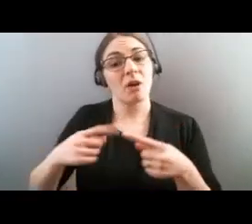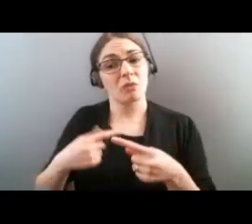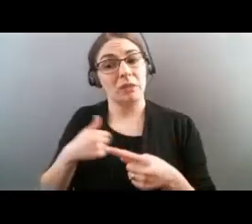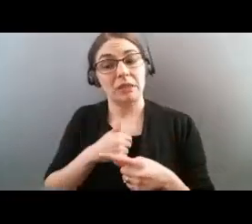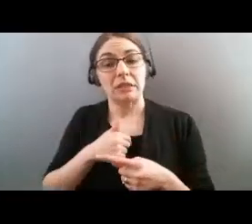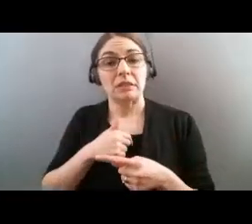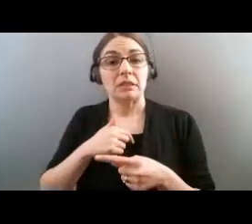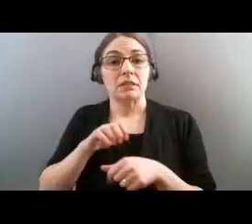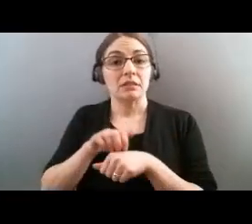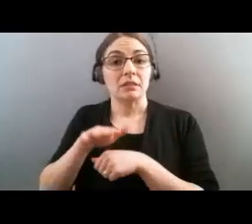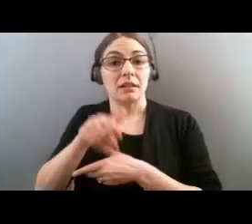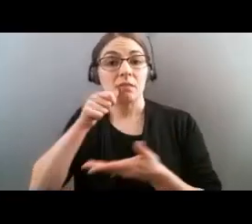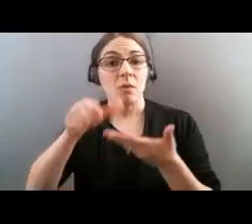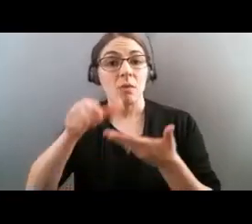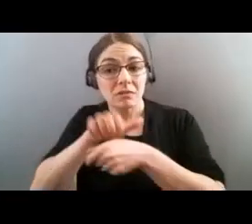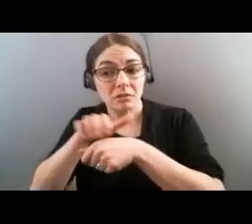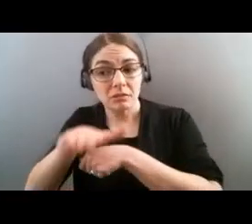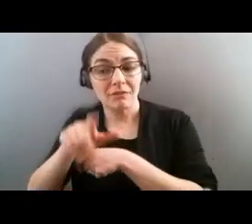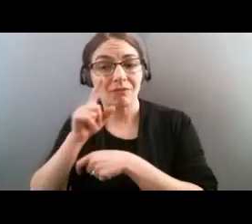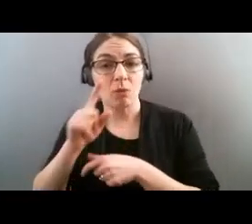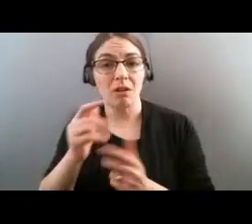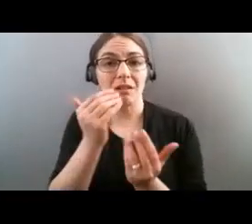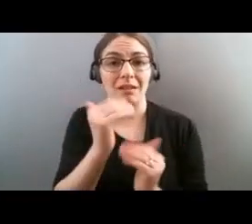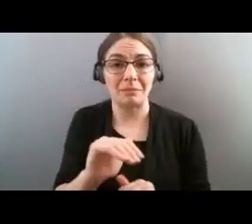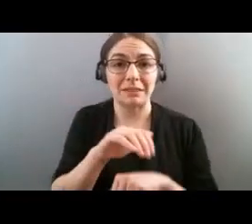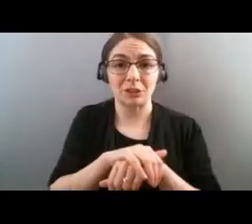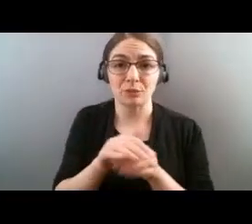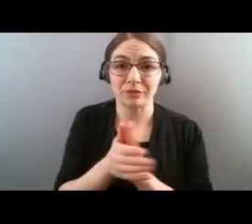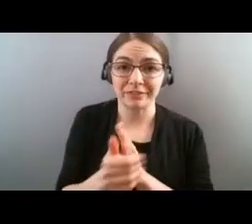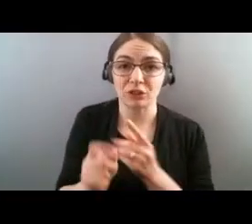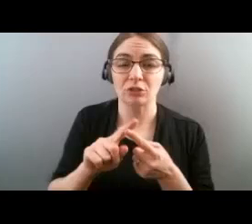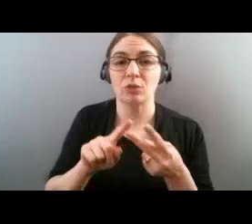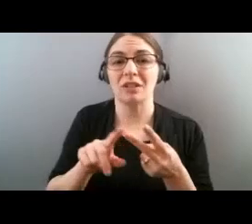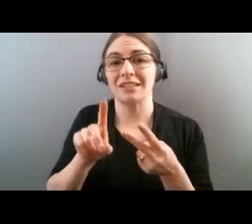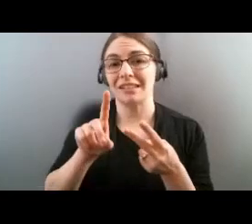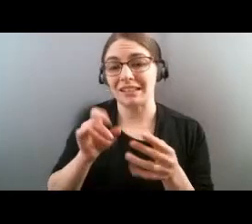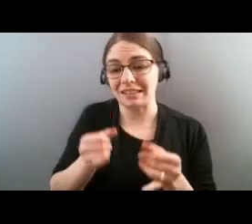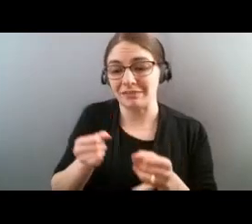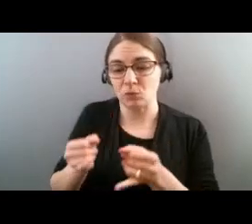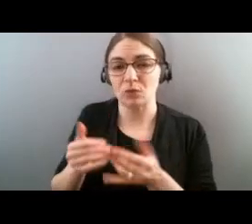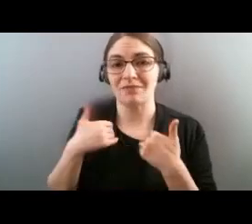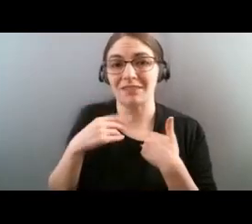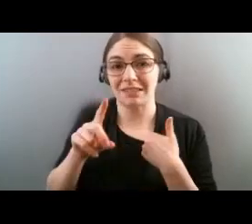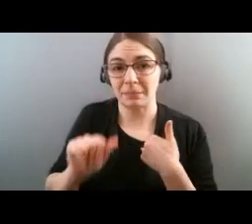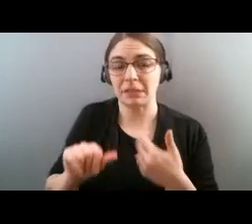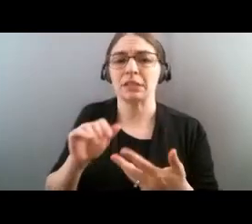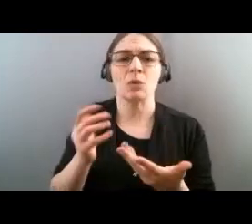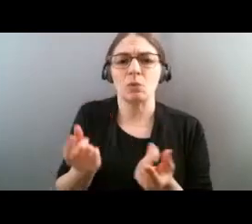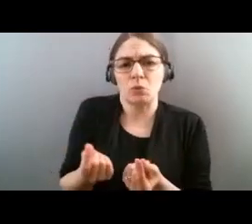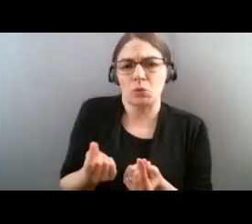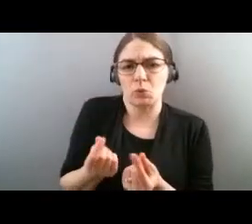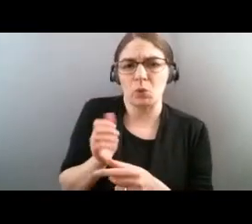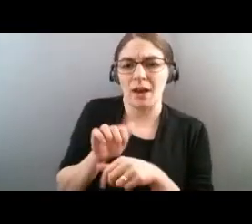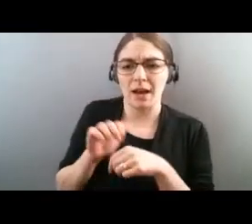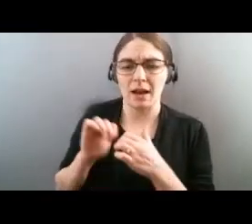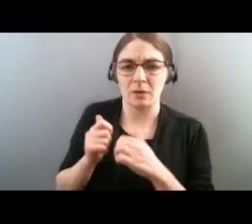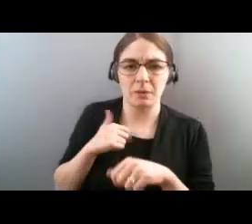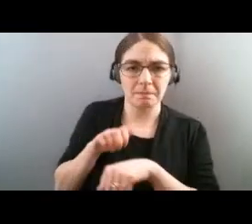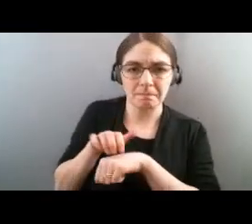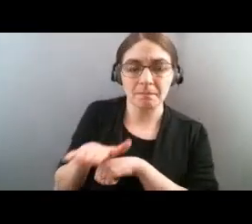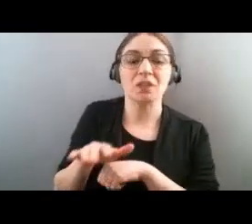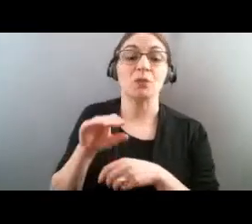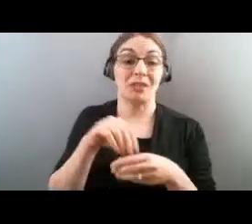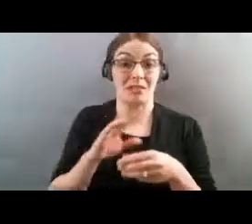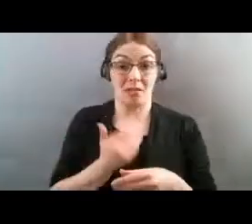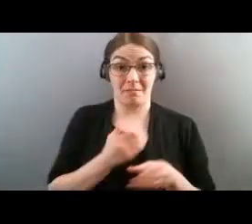limited English proficient and also individuals with disabilities. So in our plan, that's what we highlight. And